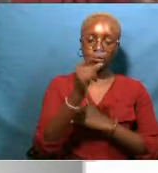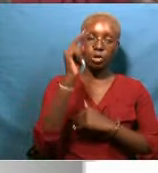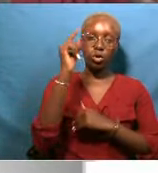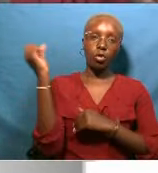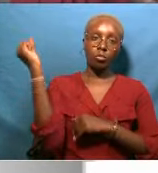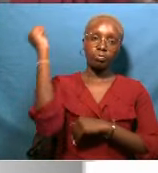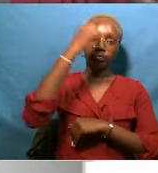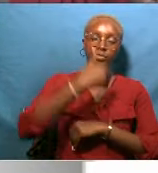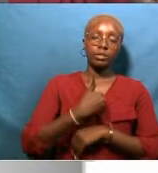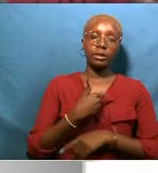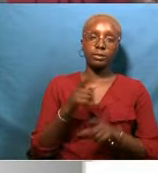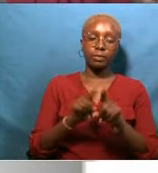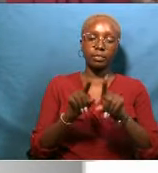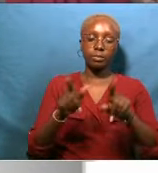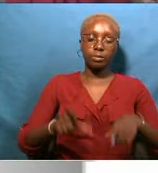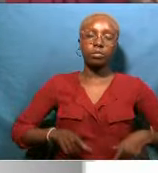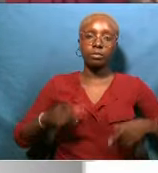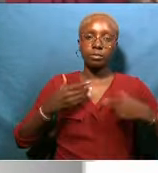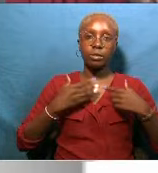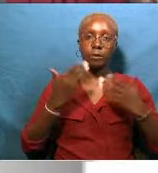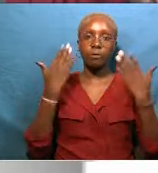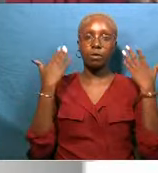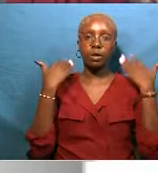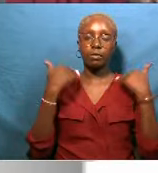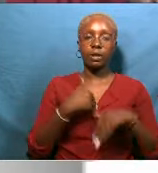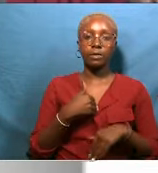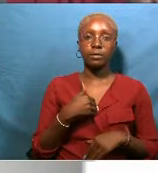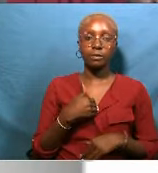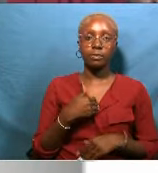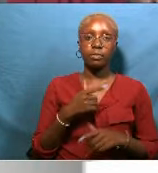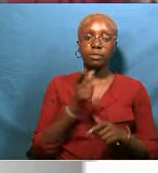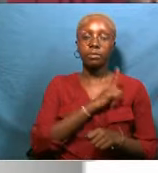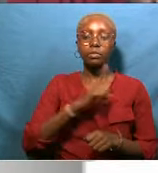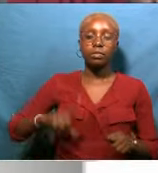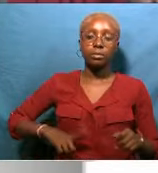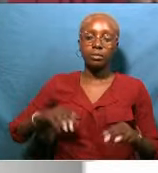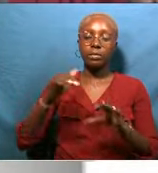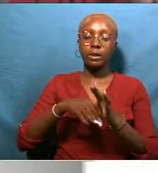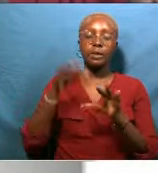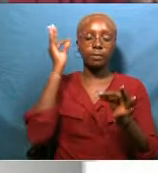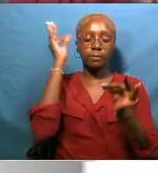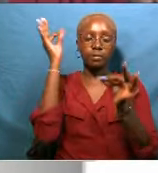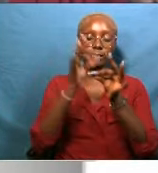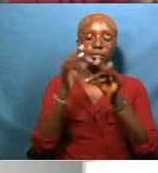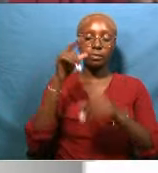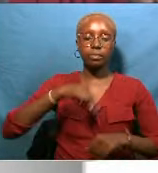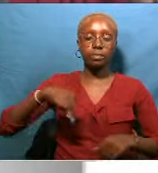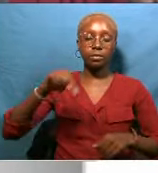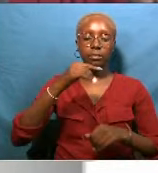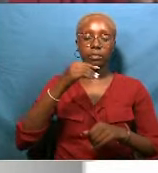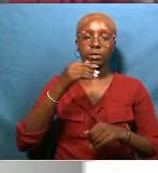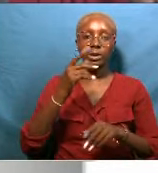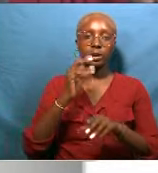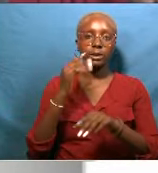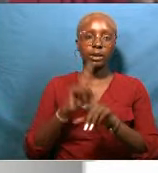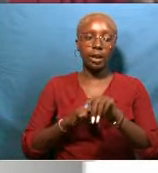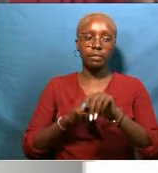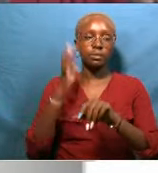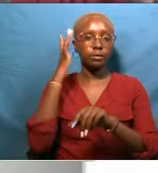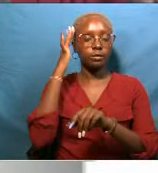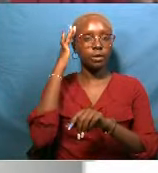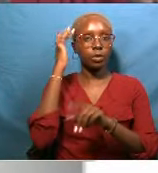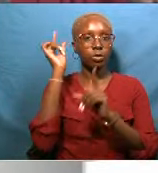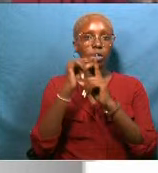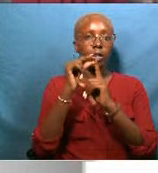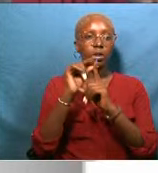indeed you are alive forever. Lord, deepen our faith as we reflect on your word. Increase in us,